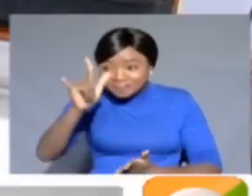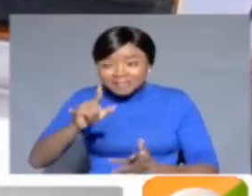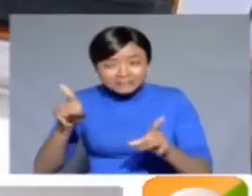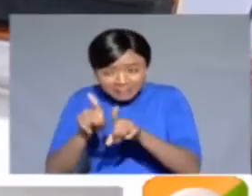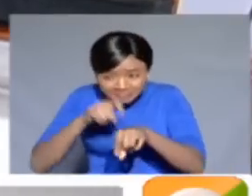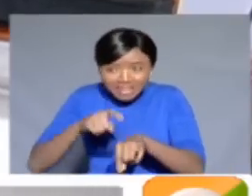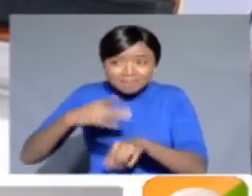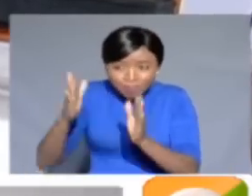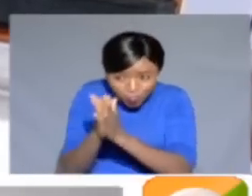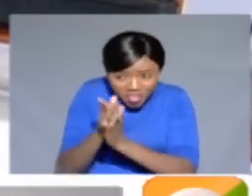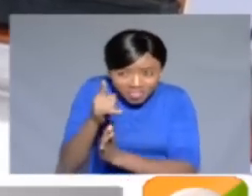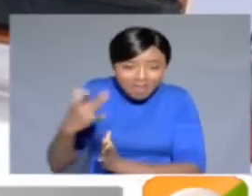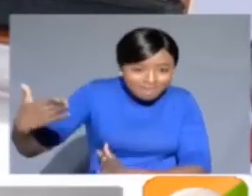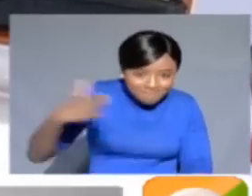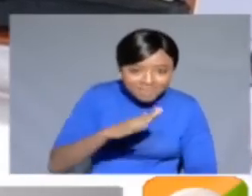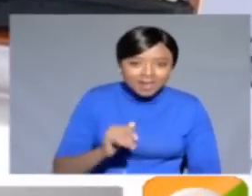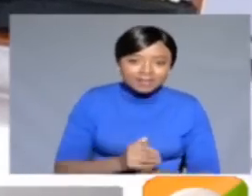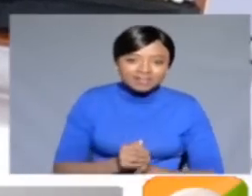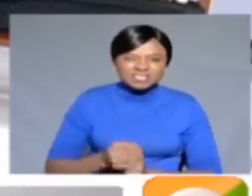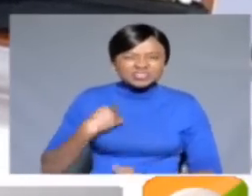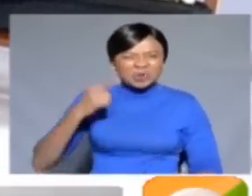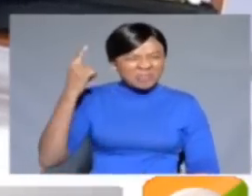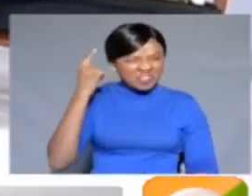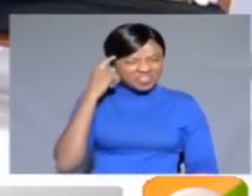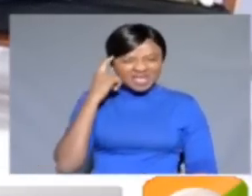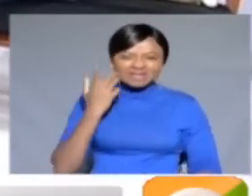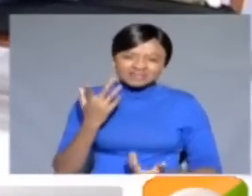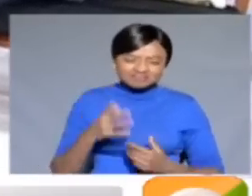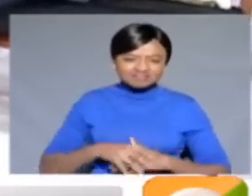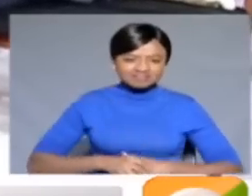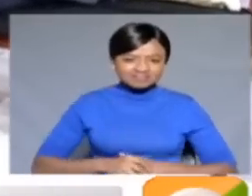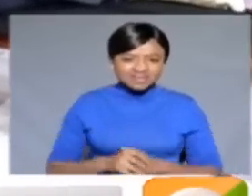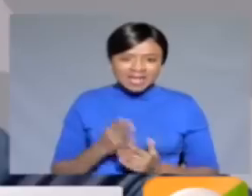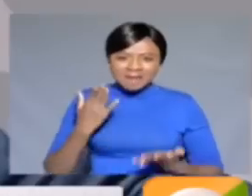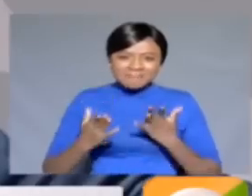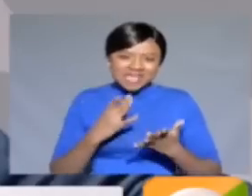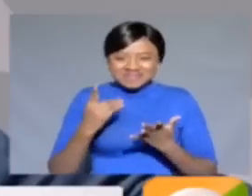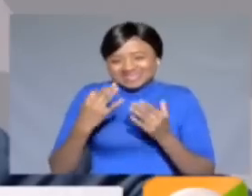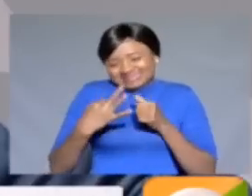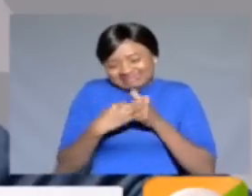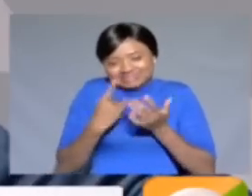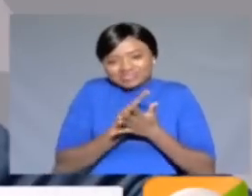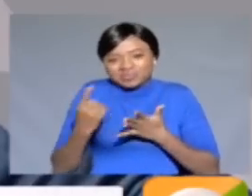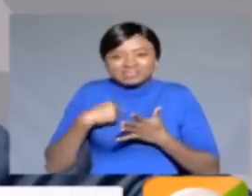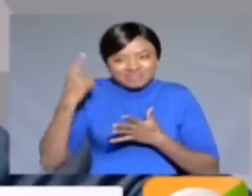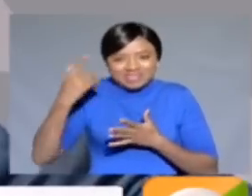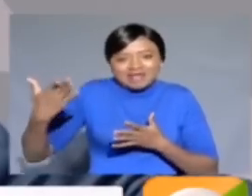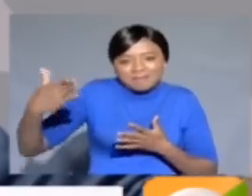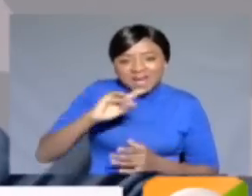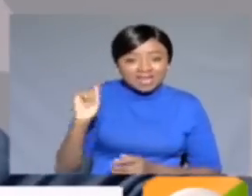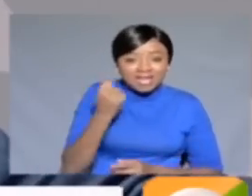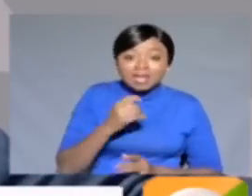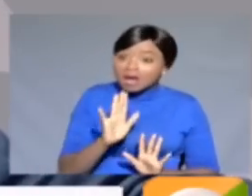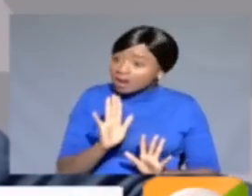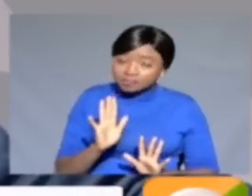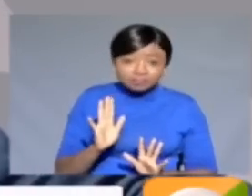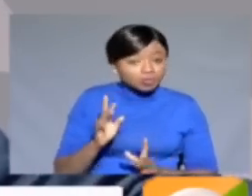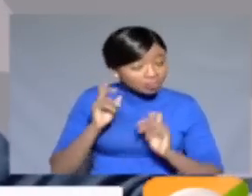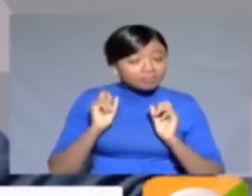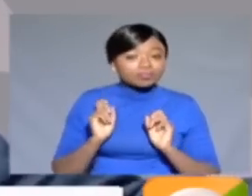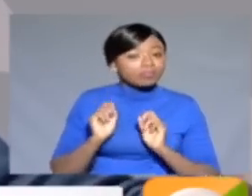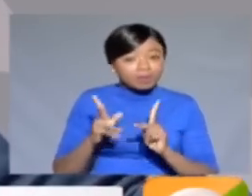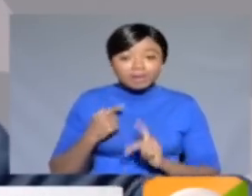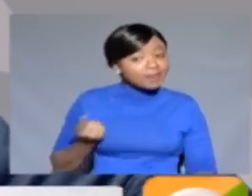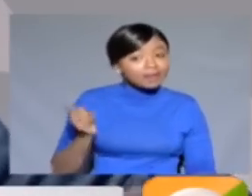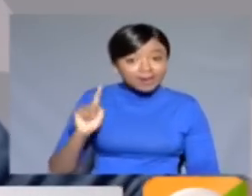don't know how long it's going to take. And I honestly, I thought it was going to take at that time, maybe 8 weeks or so. So she says, no, I'm coming. I said,